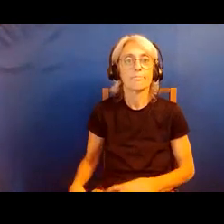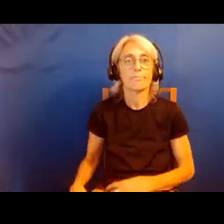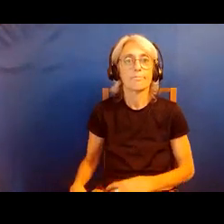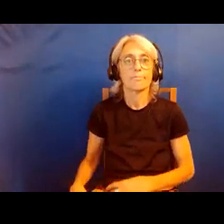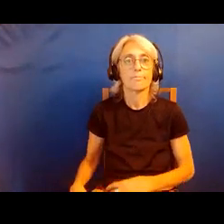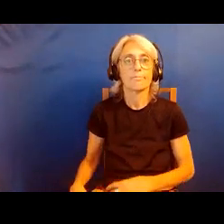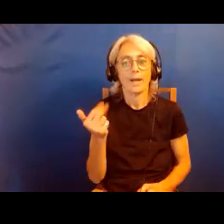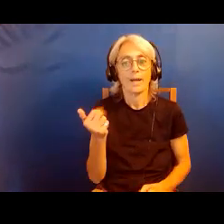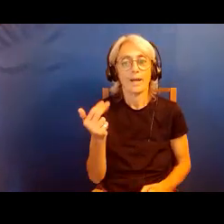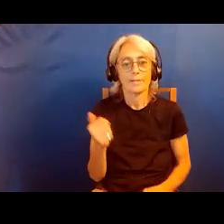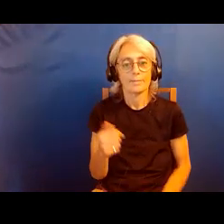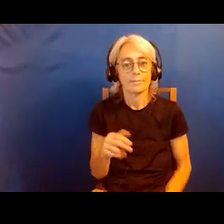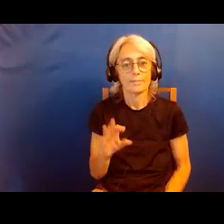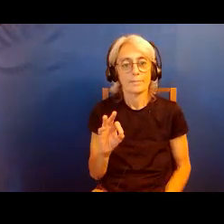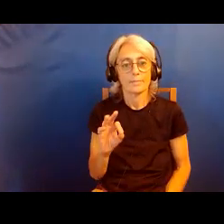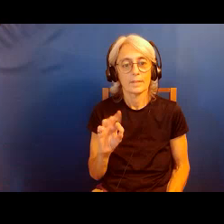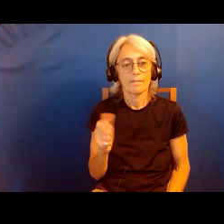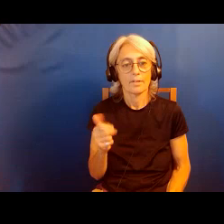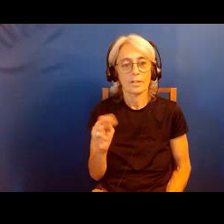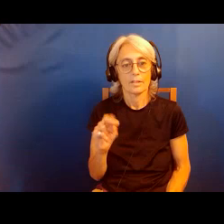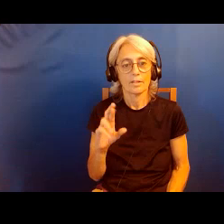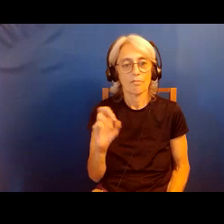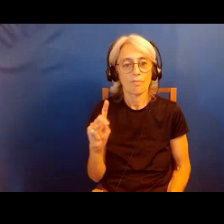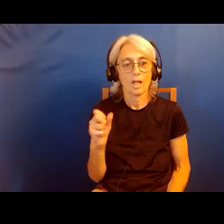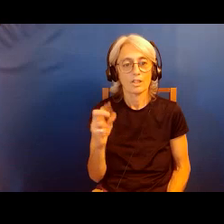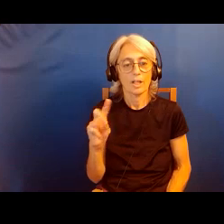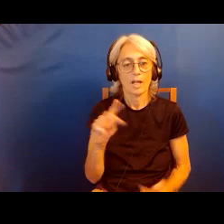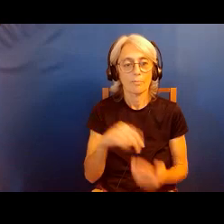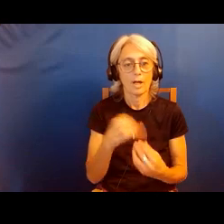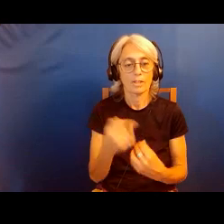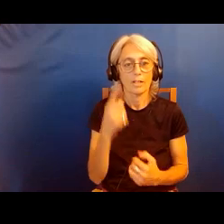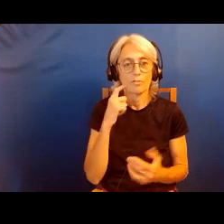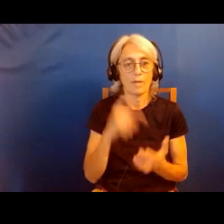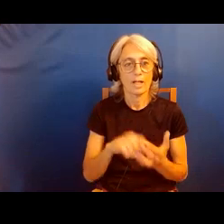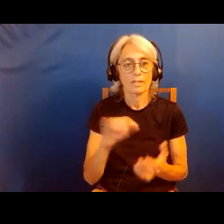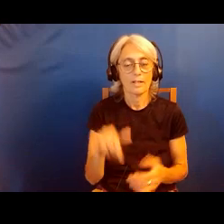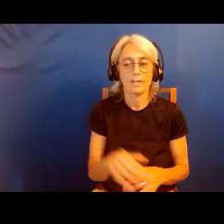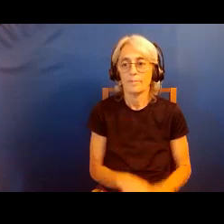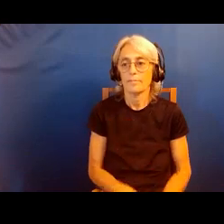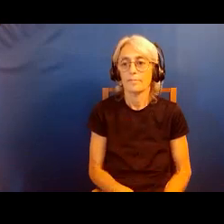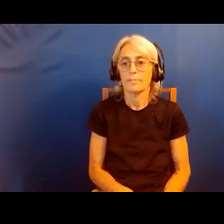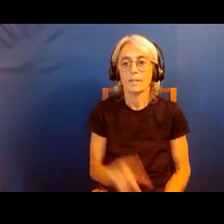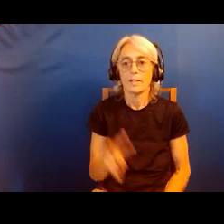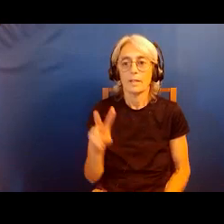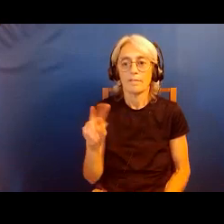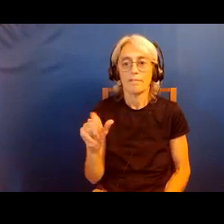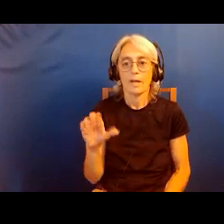That is the Ferguson Rock Shed project. You know, recognize that quite well. Vice Chair Fulcom.